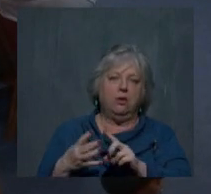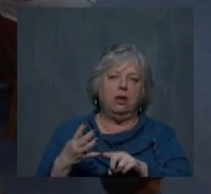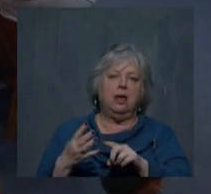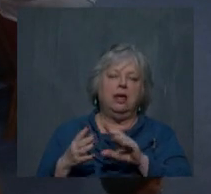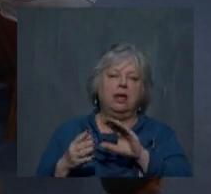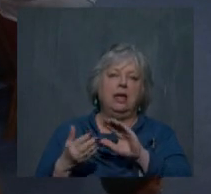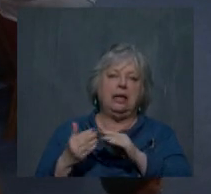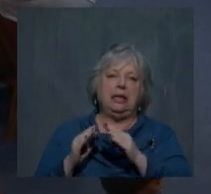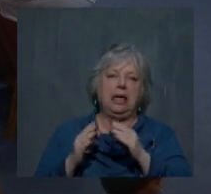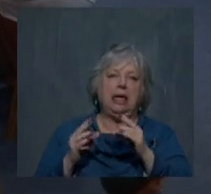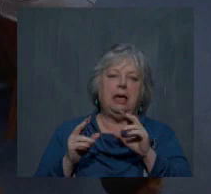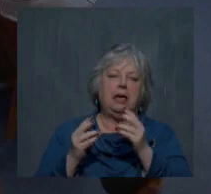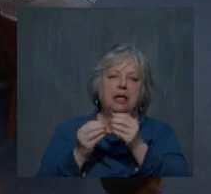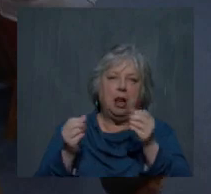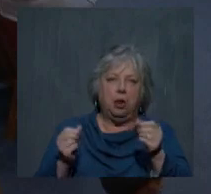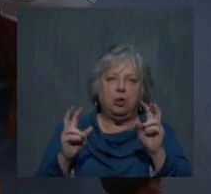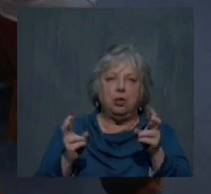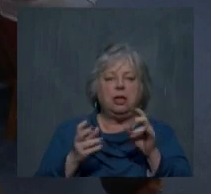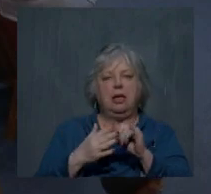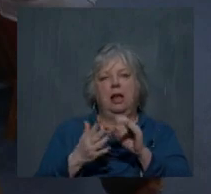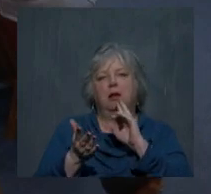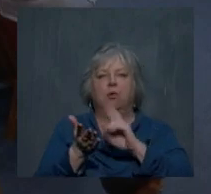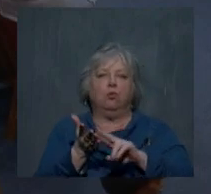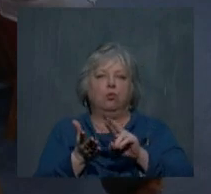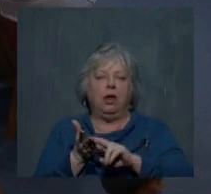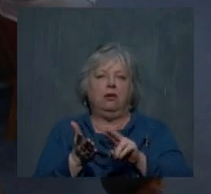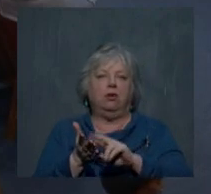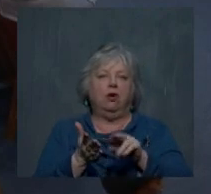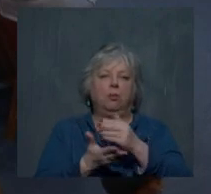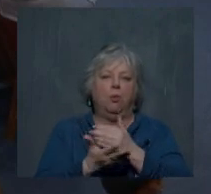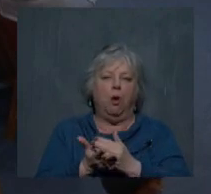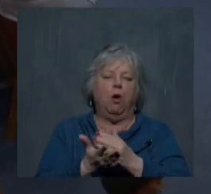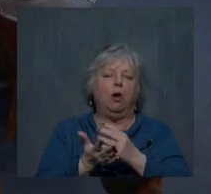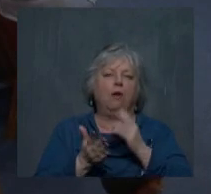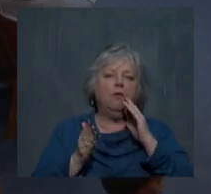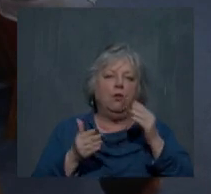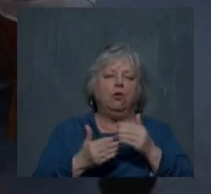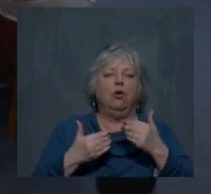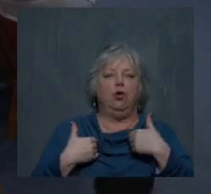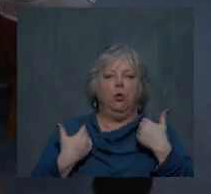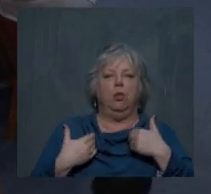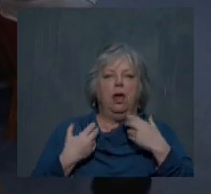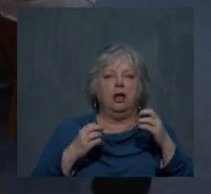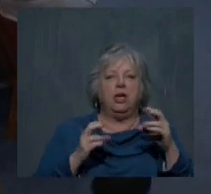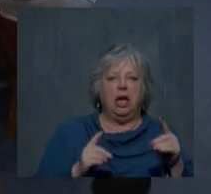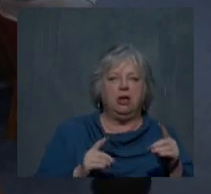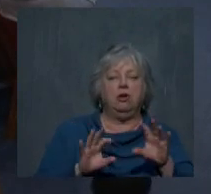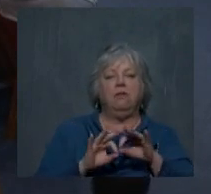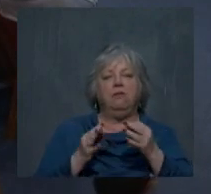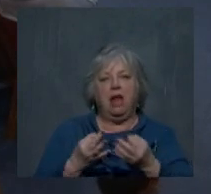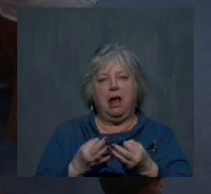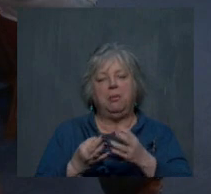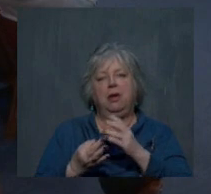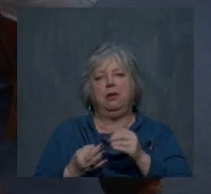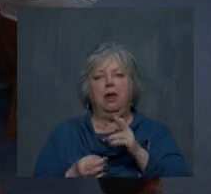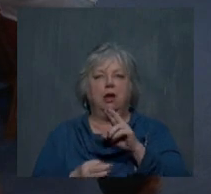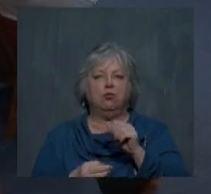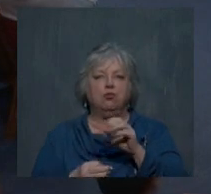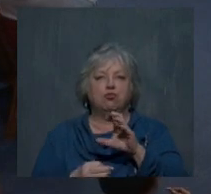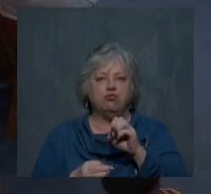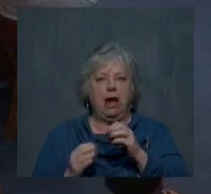City Solutions, which is a strong research arm, and the Institute on Youth Education and Families, as well as our Race, Equity, and Leadership